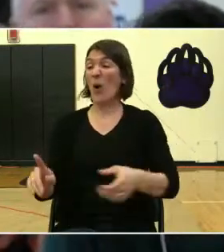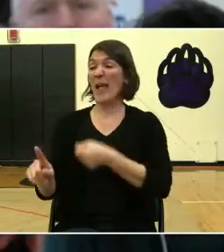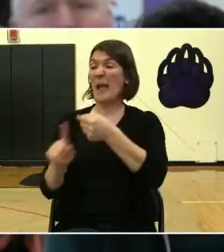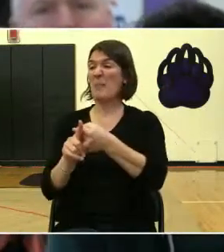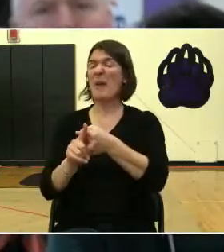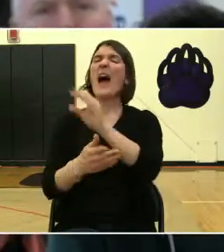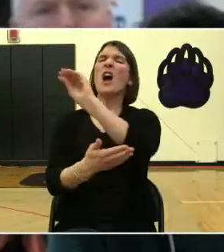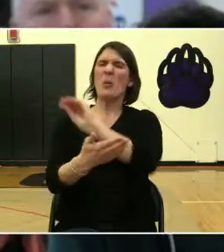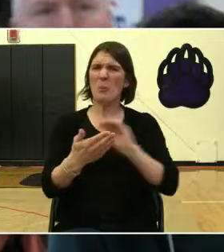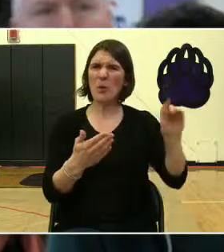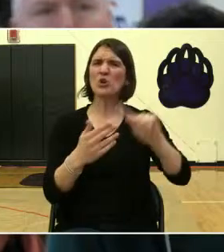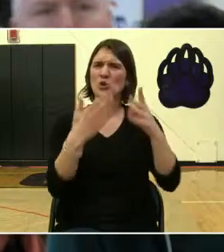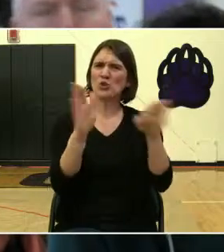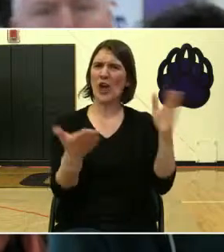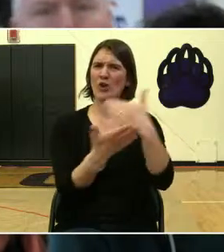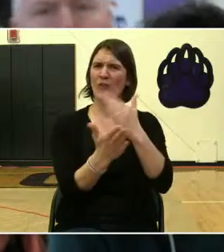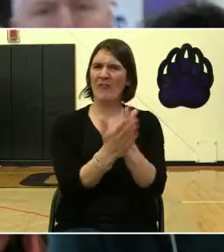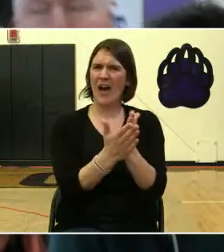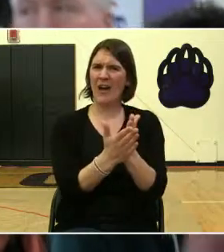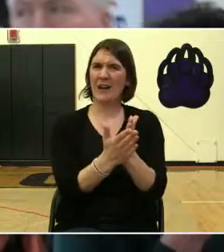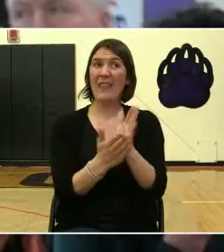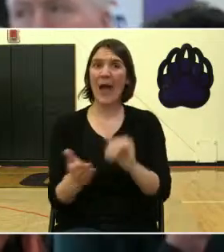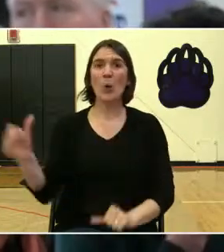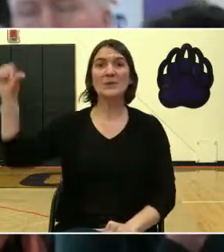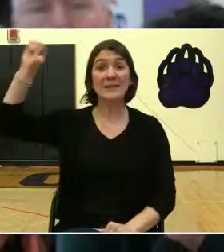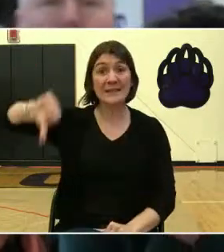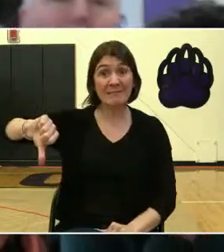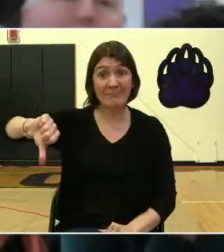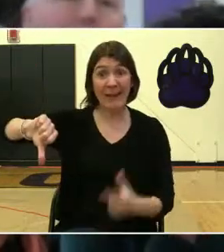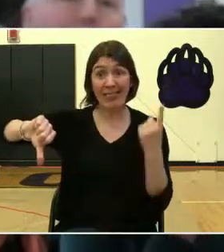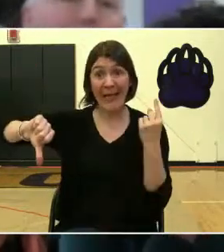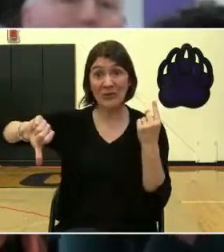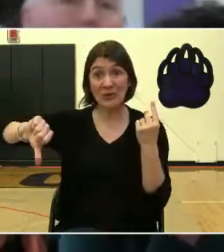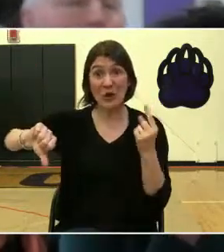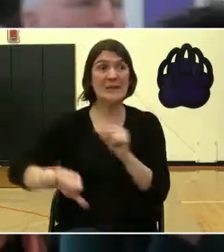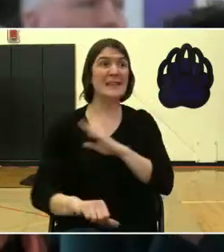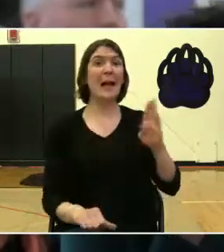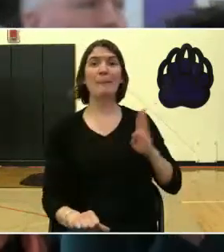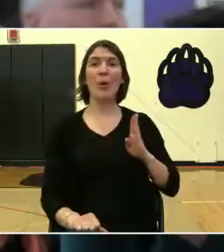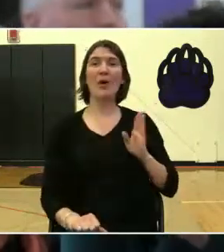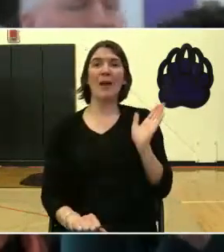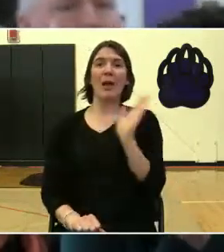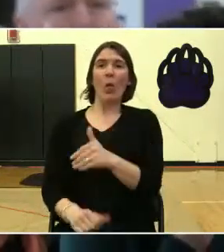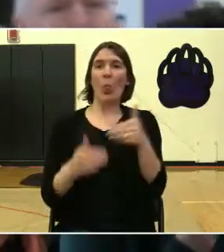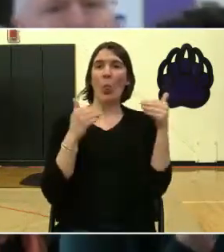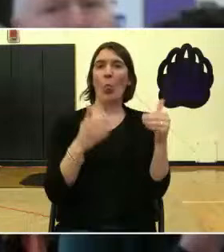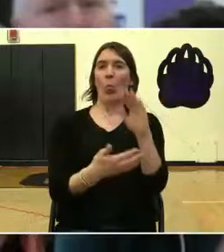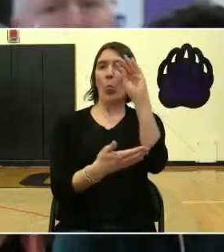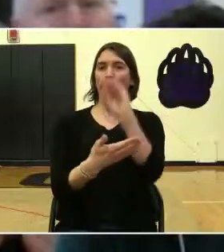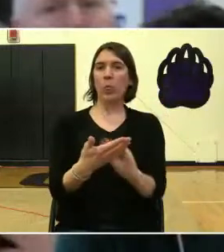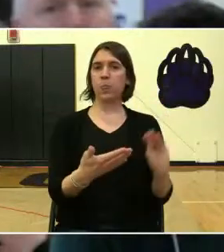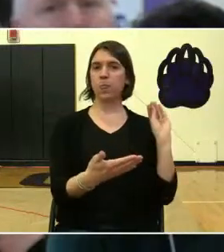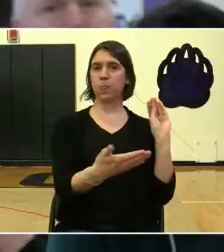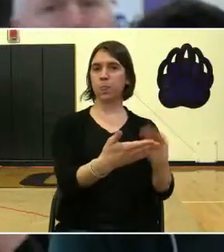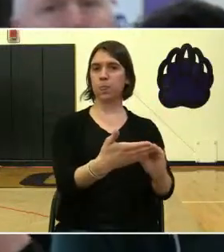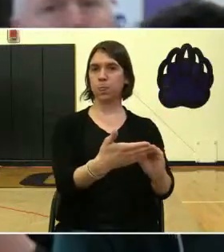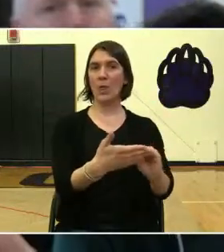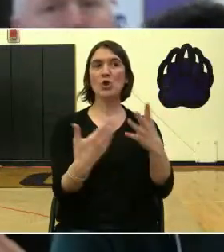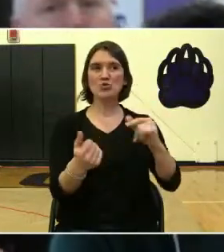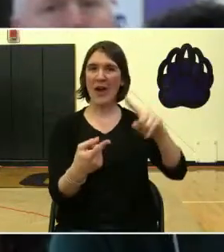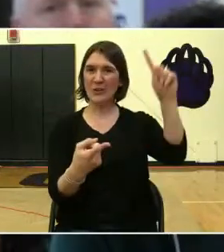maybe we should put it in the general fund which was voted down and then the select board kind of got around that to to try to eliminate